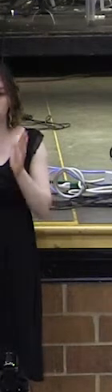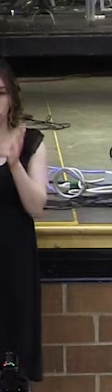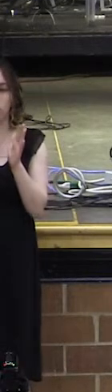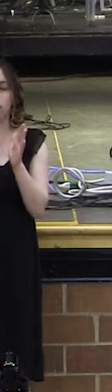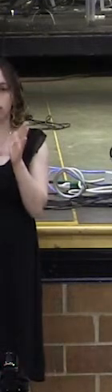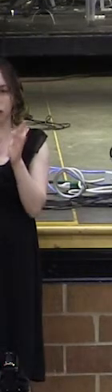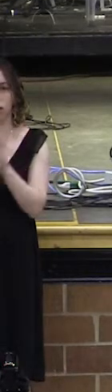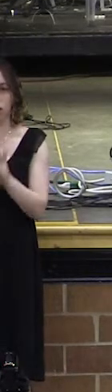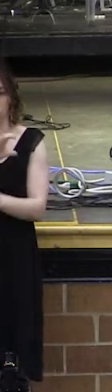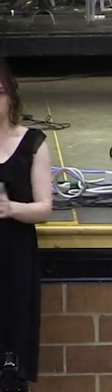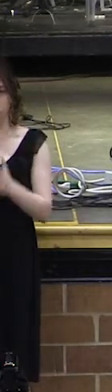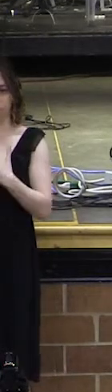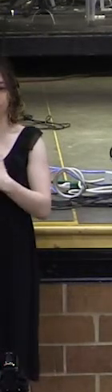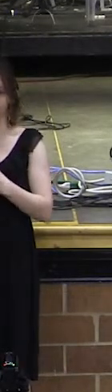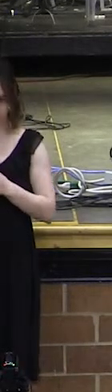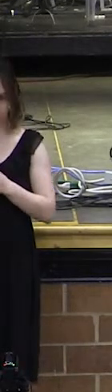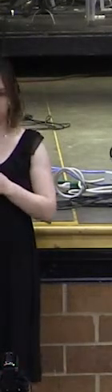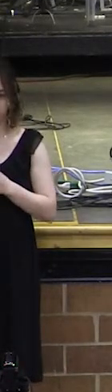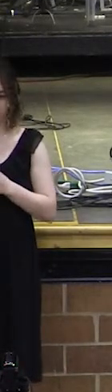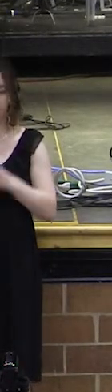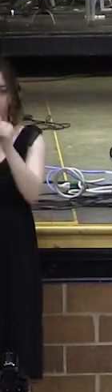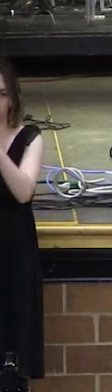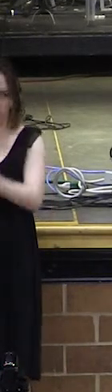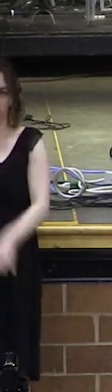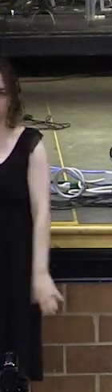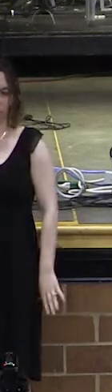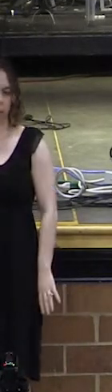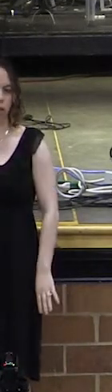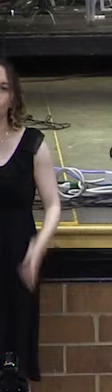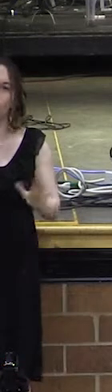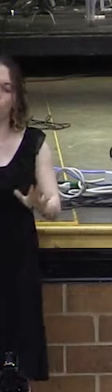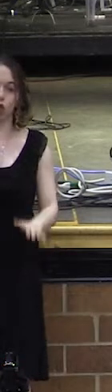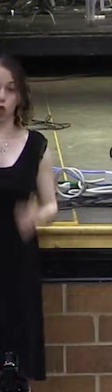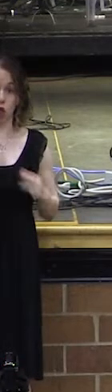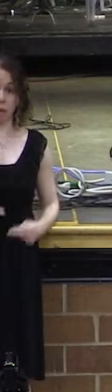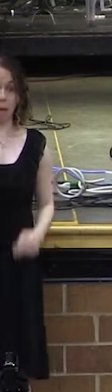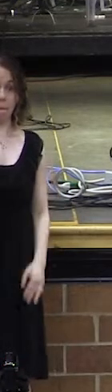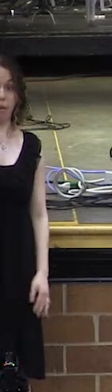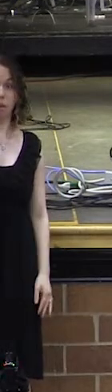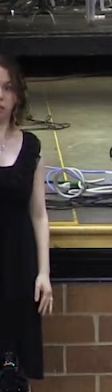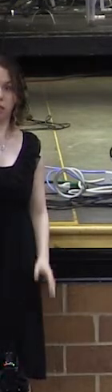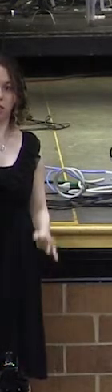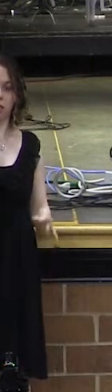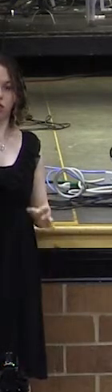to this make no provision for the Flesh in regard to it it's